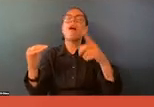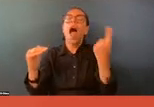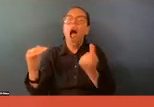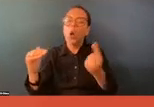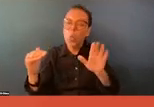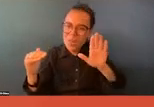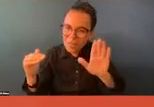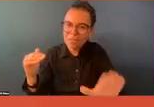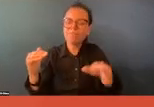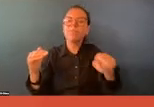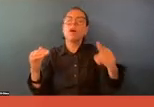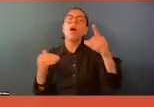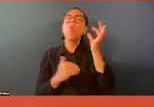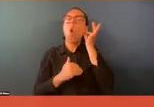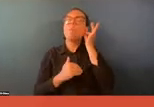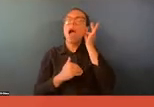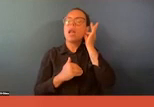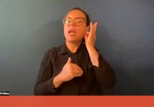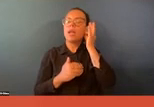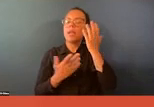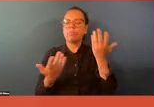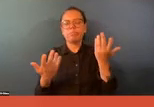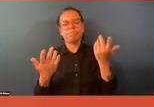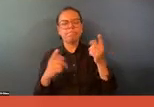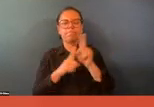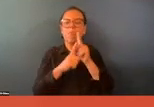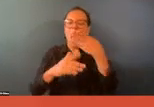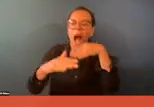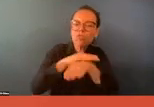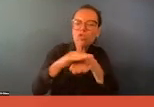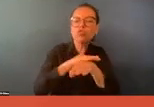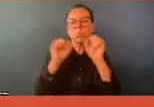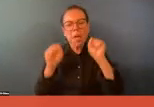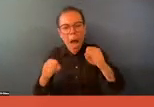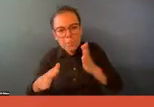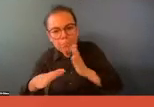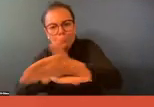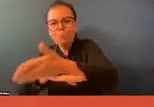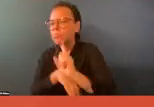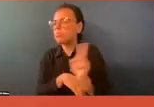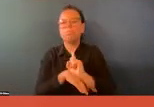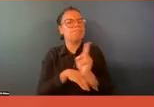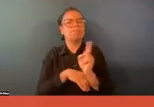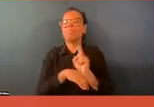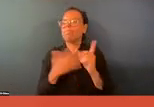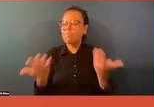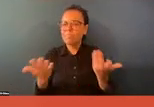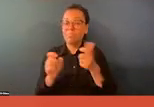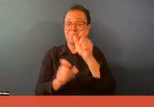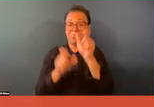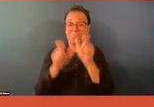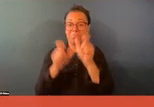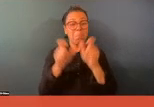than men to the resources needed to cope with the impact of climate change. Male